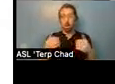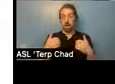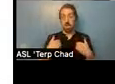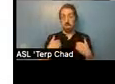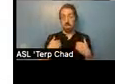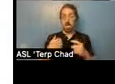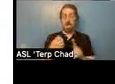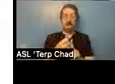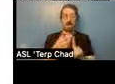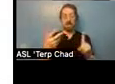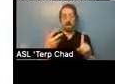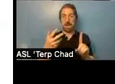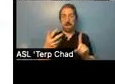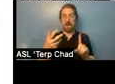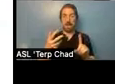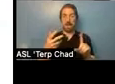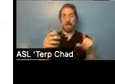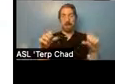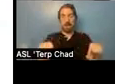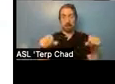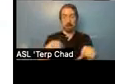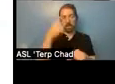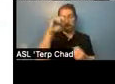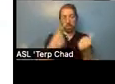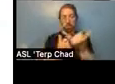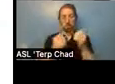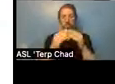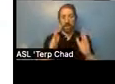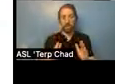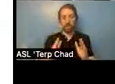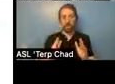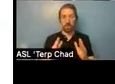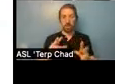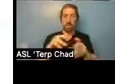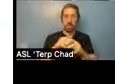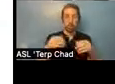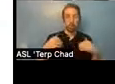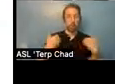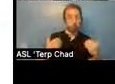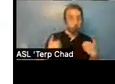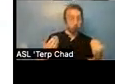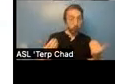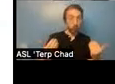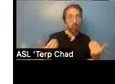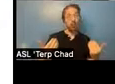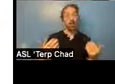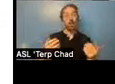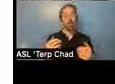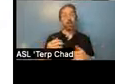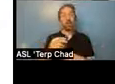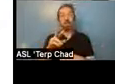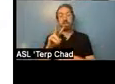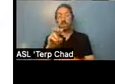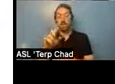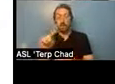which includes youth aging out of foster care, veterans, frequent Medicaid users, and many